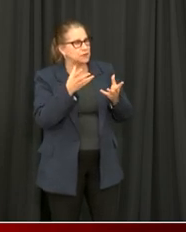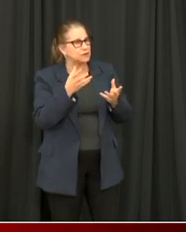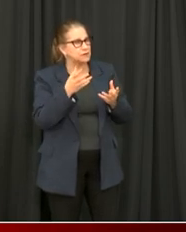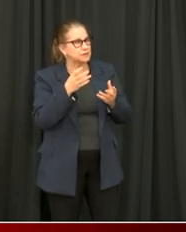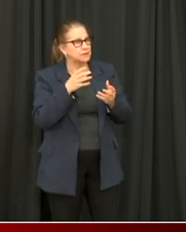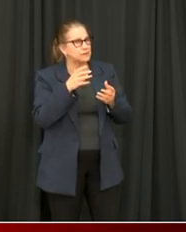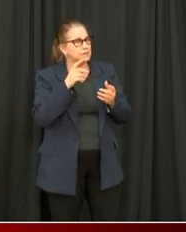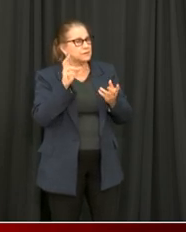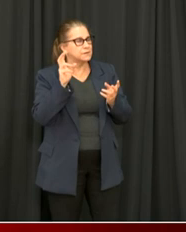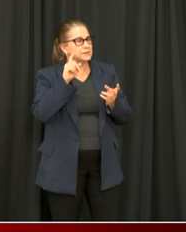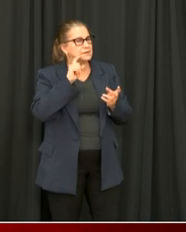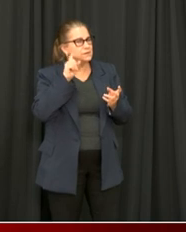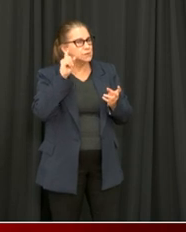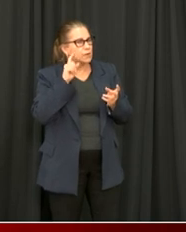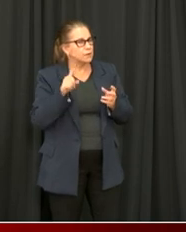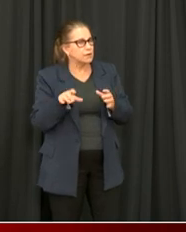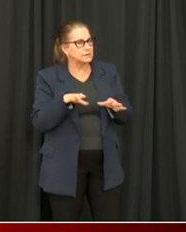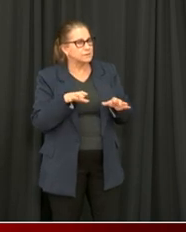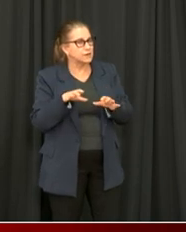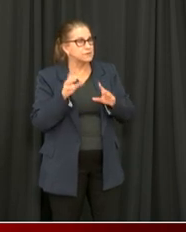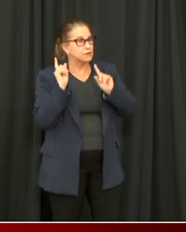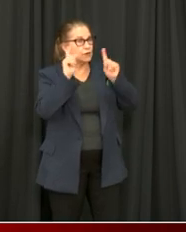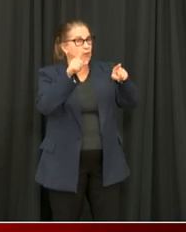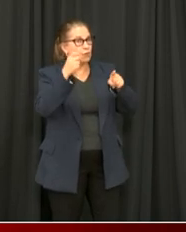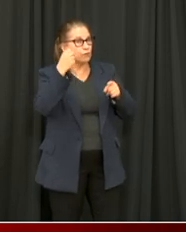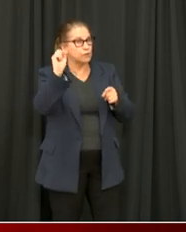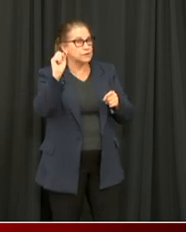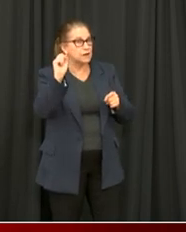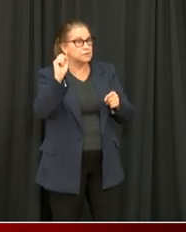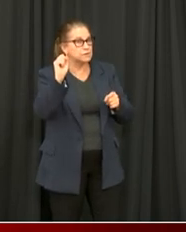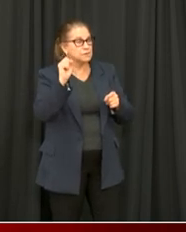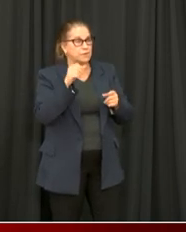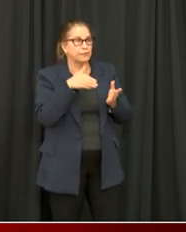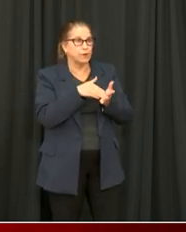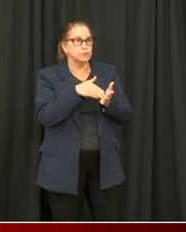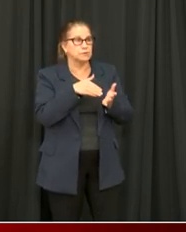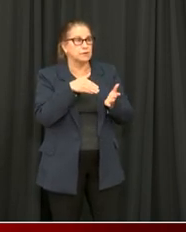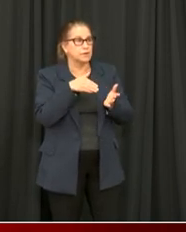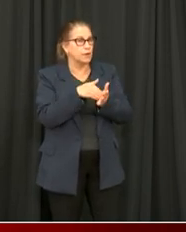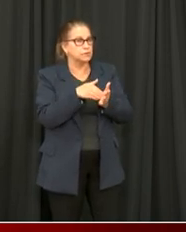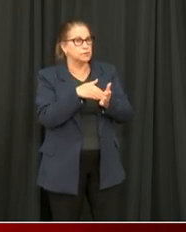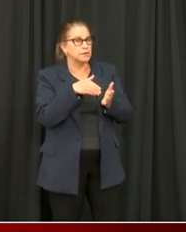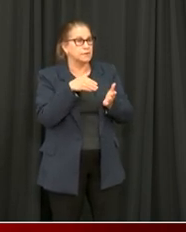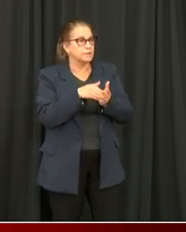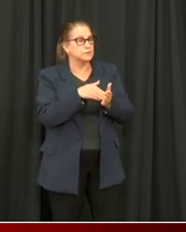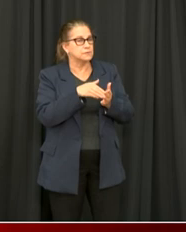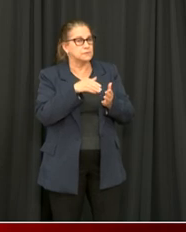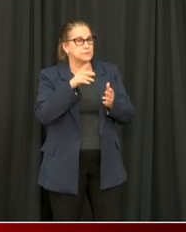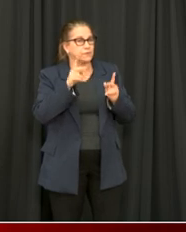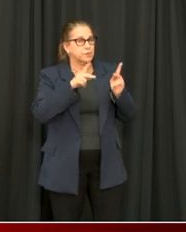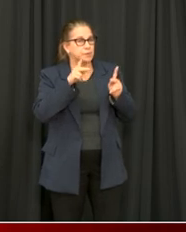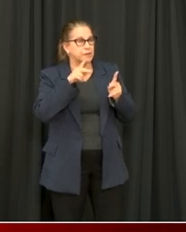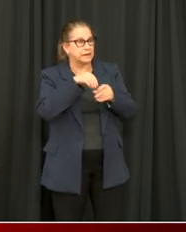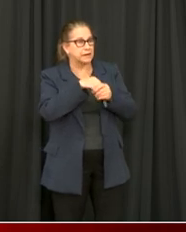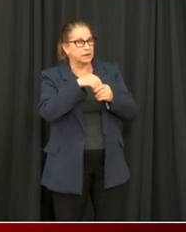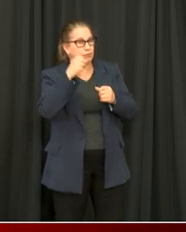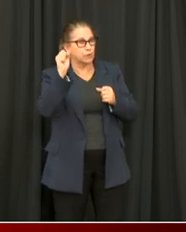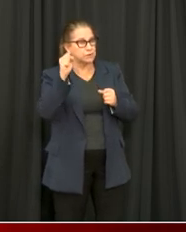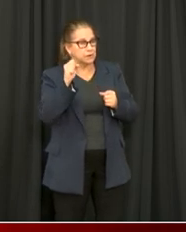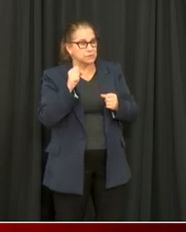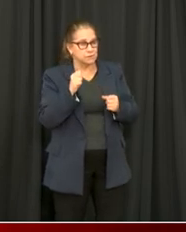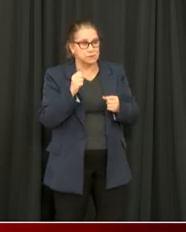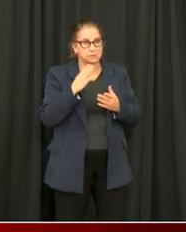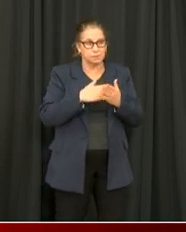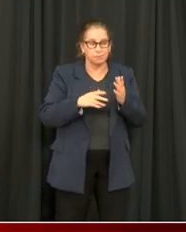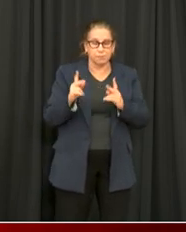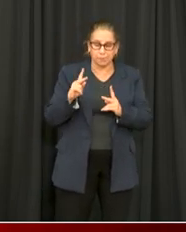us were at, with tens of thousands of people. Is this a question that is going to be asked, not judgmental,